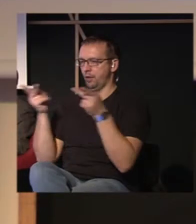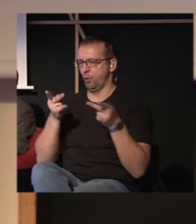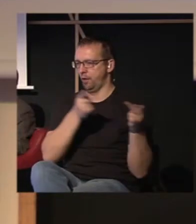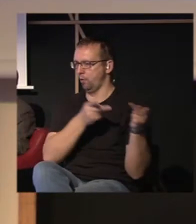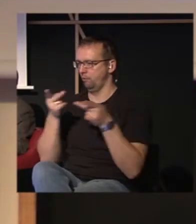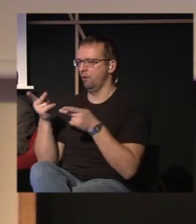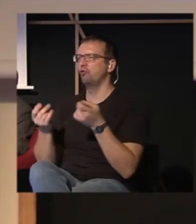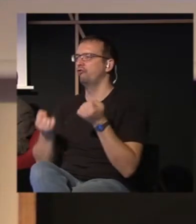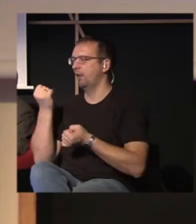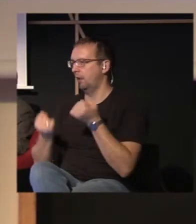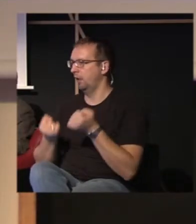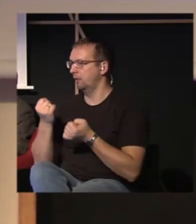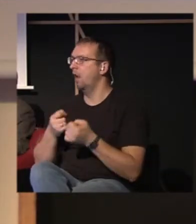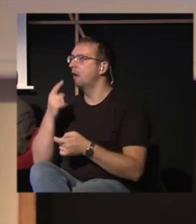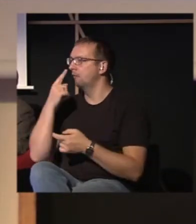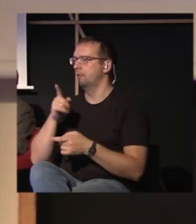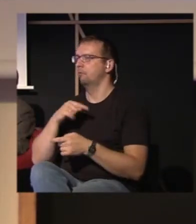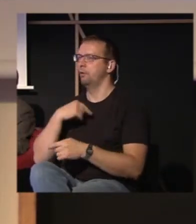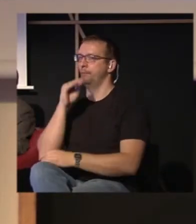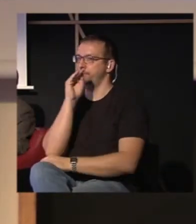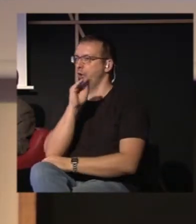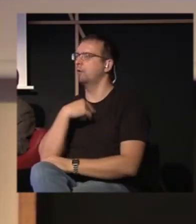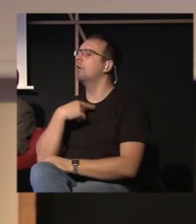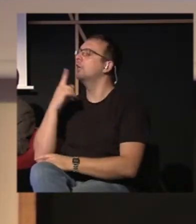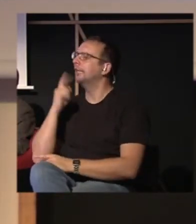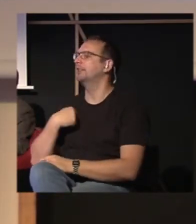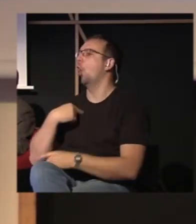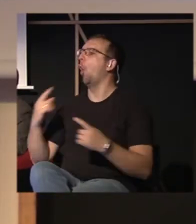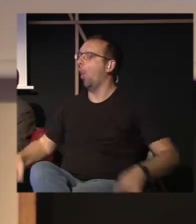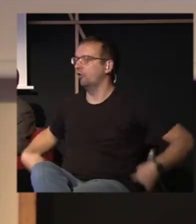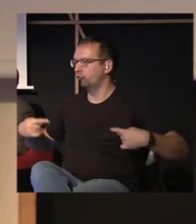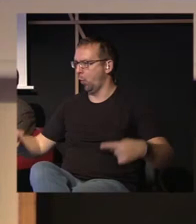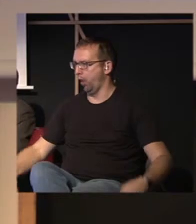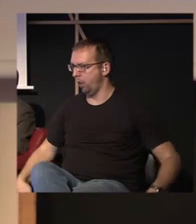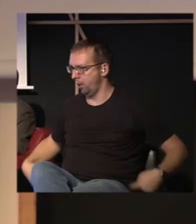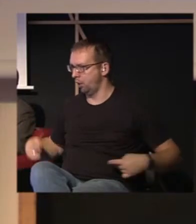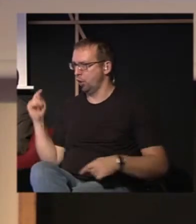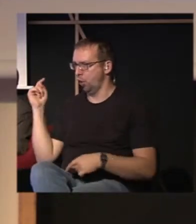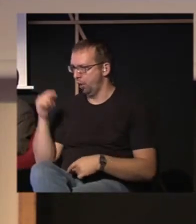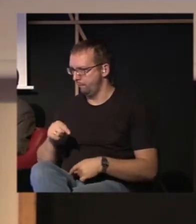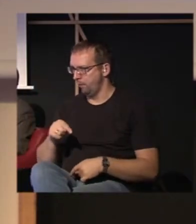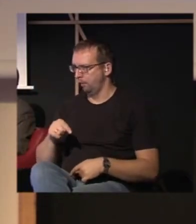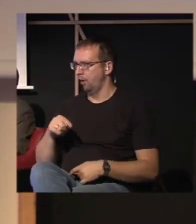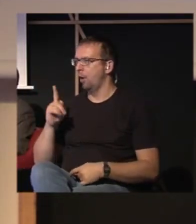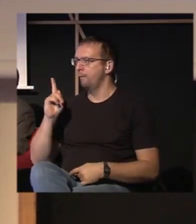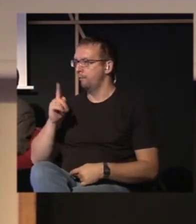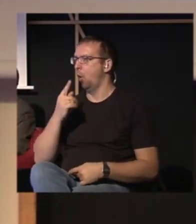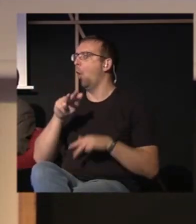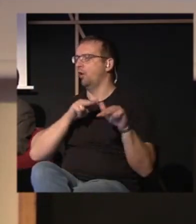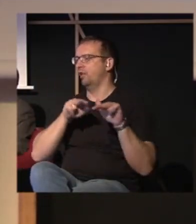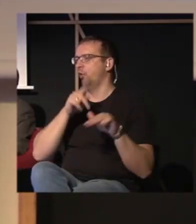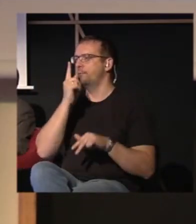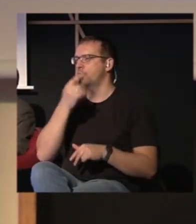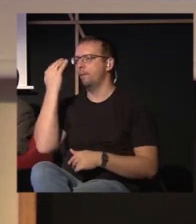in advance, vehicles are being supplied that may not be perfectly wheelchair accessible, but with a little bit of help from